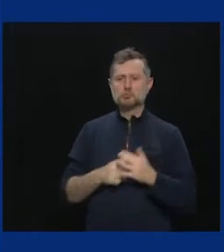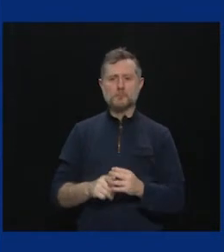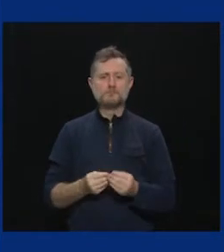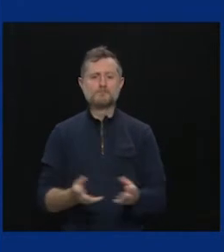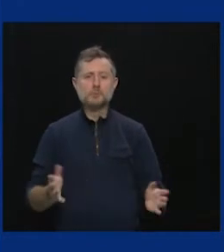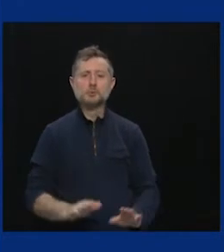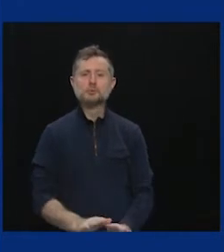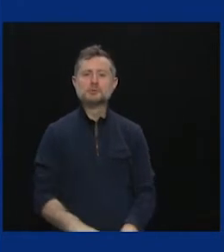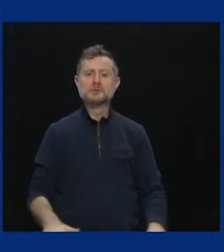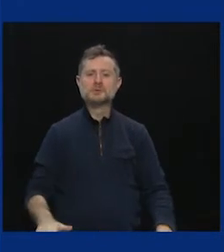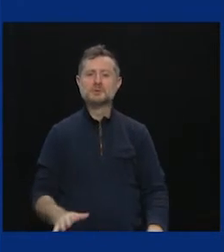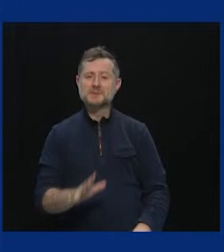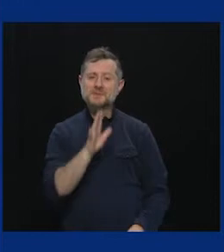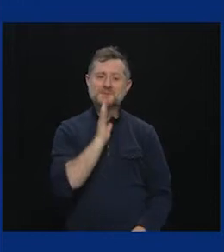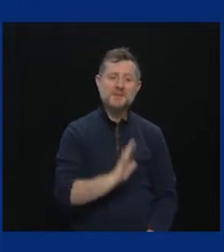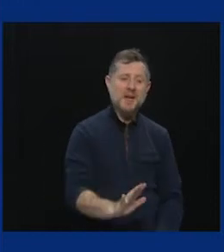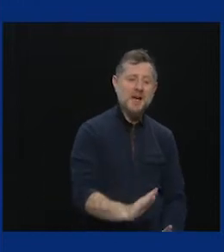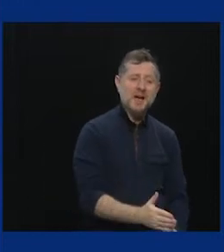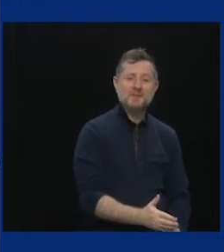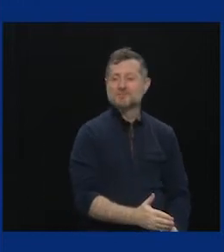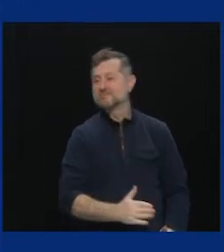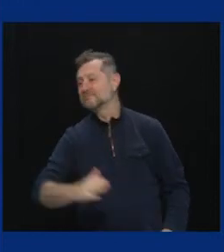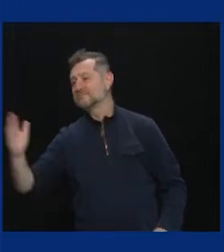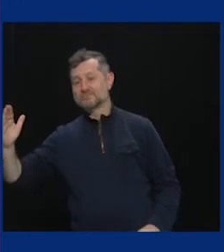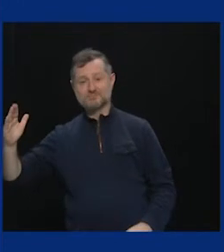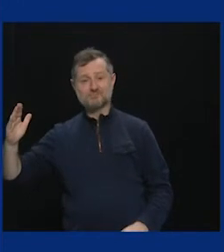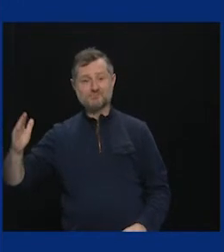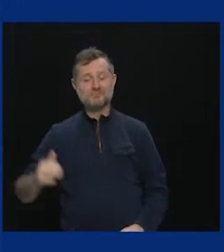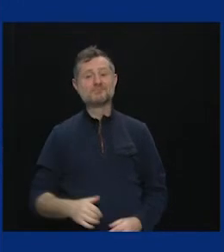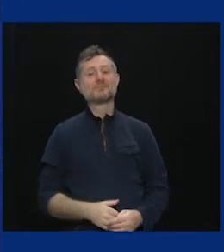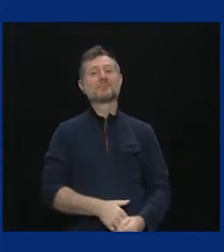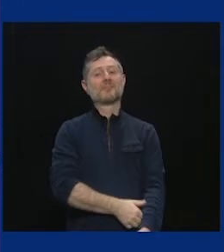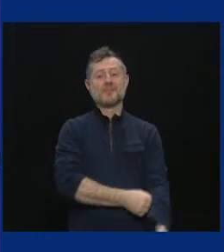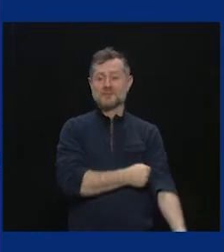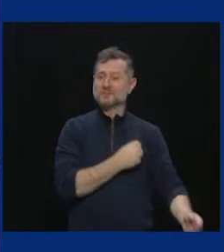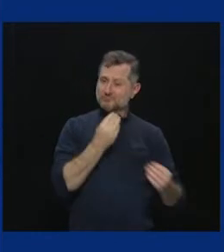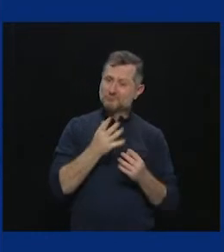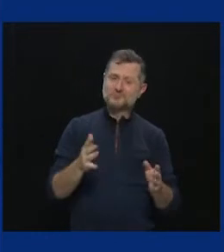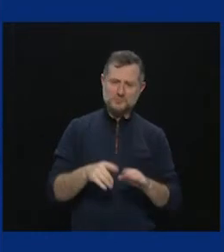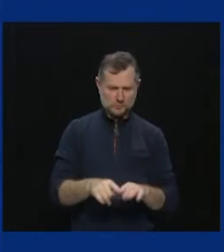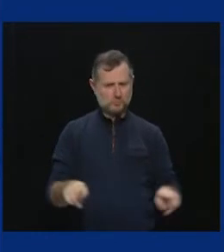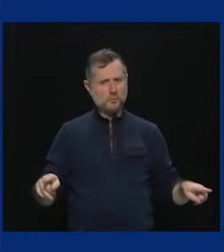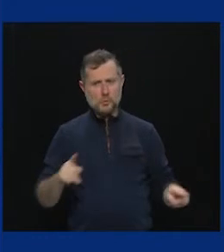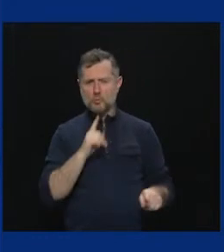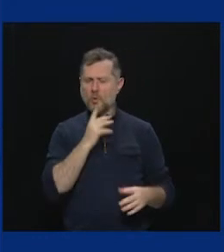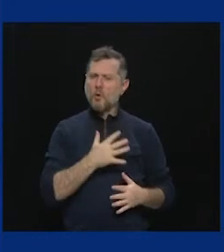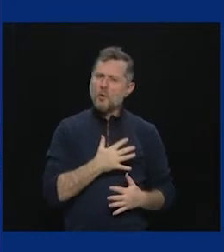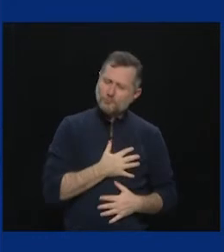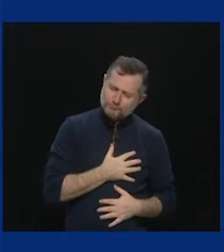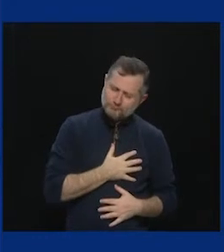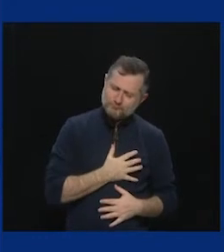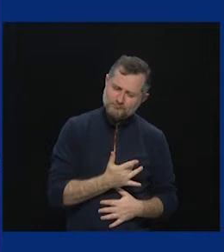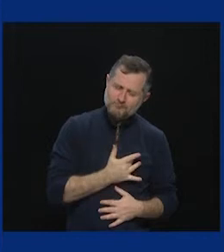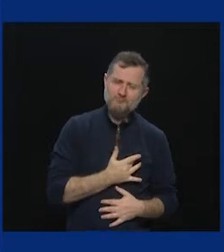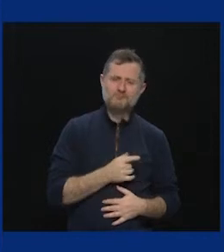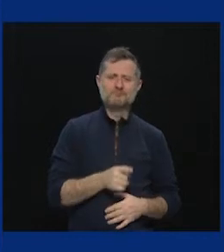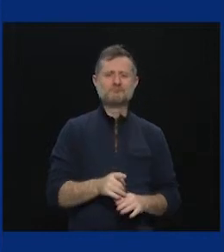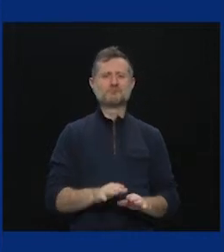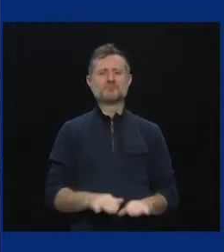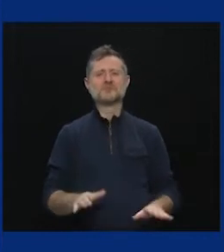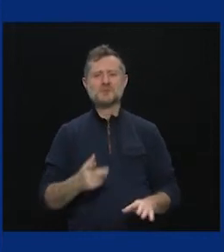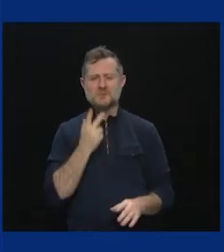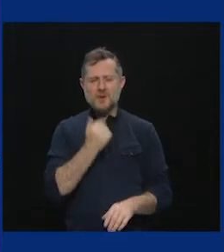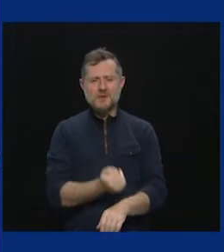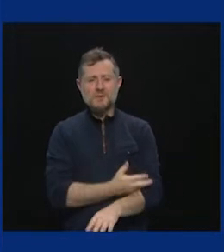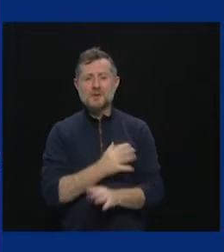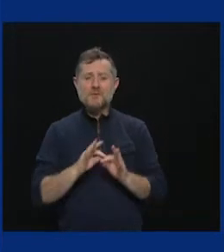as young as 5 years old, and I must tell you, it was profoundly moving. to see families with